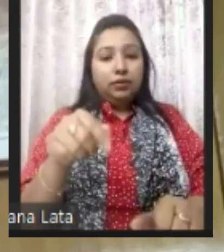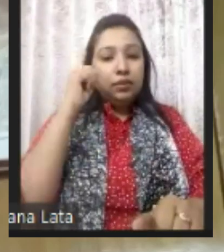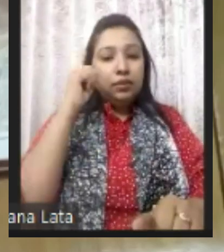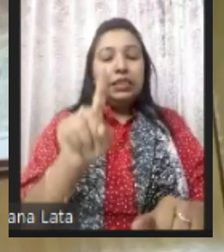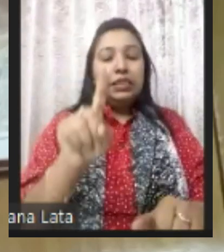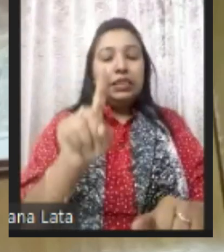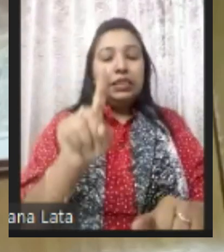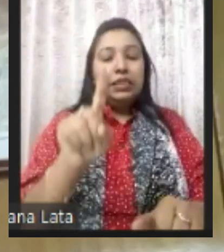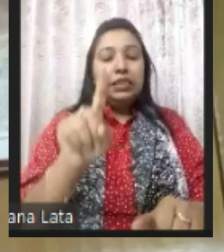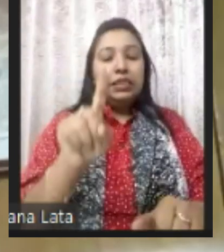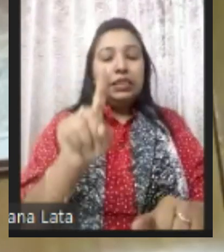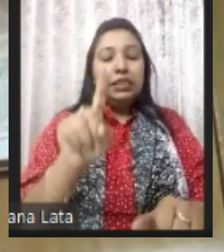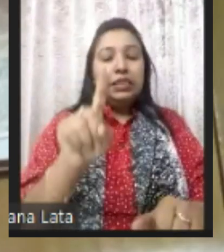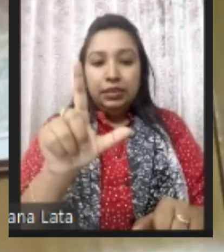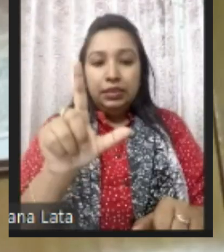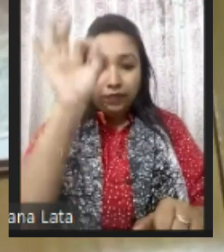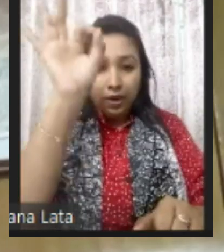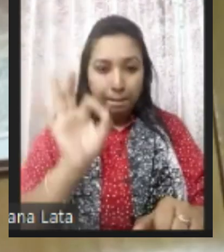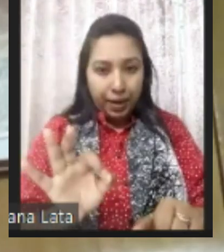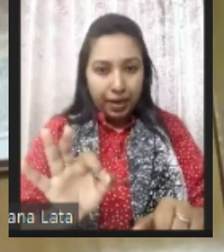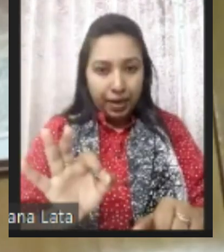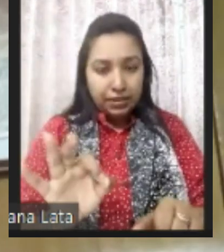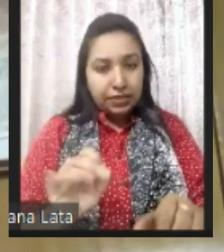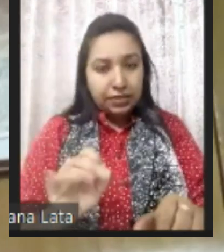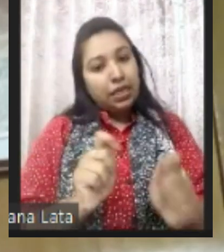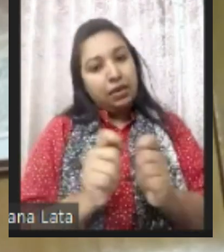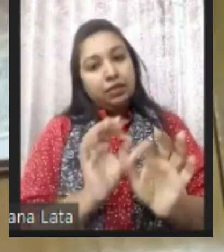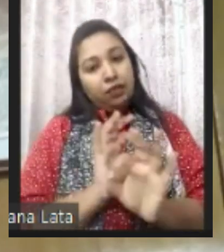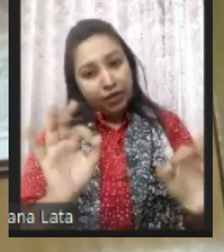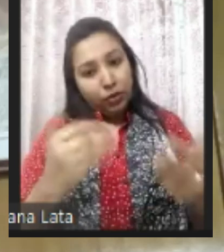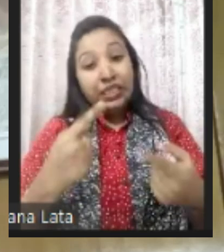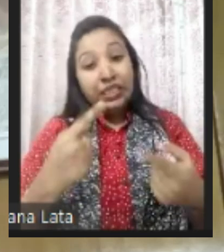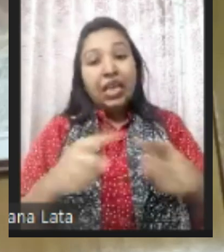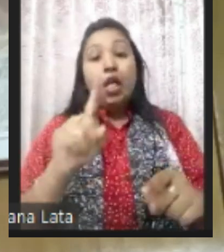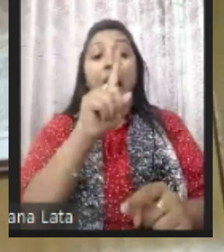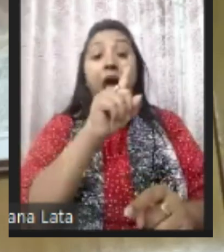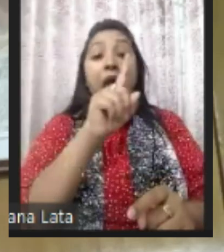accessibility, but not in cases of 100%.